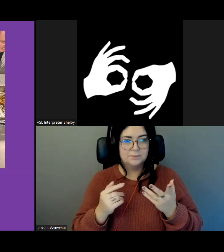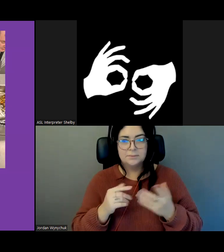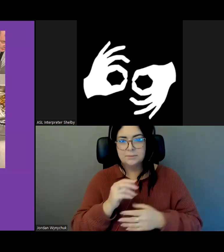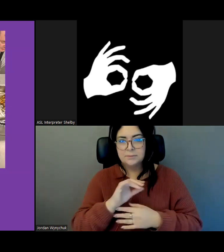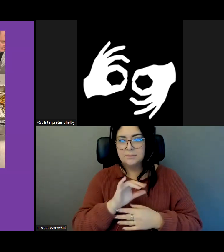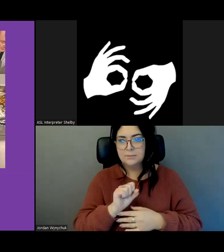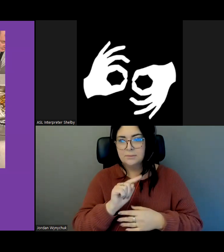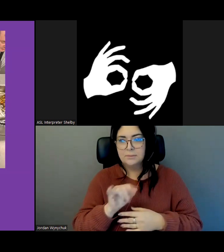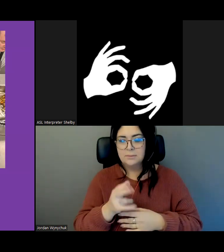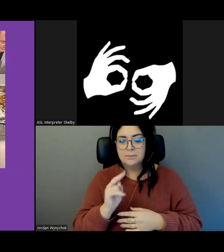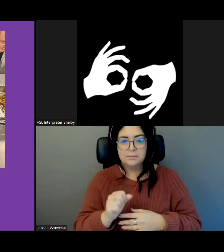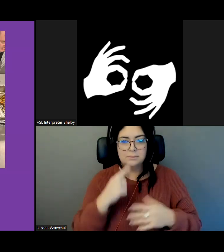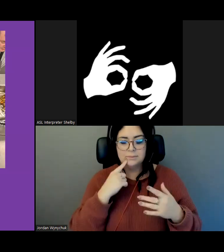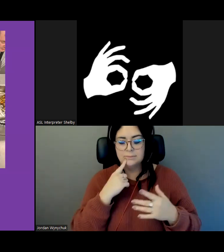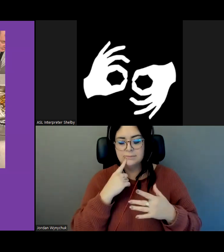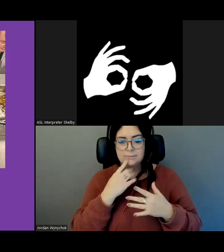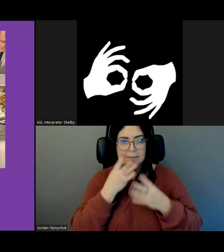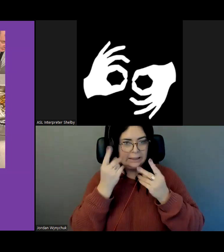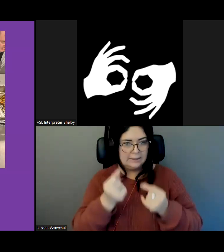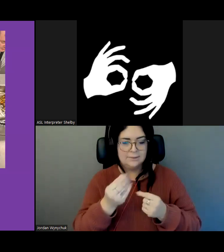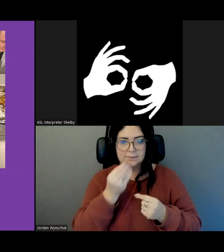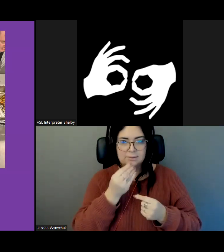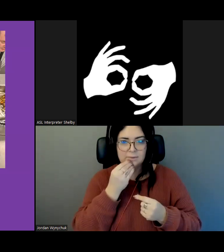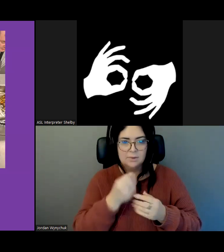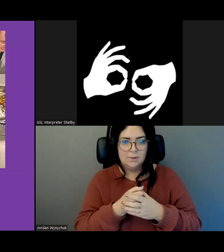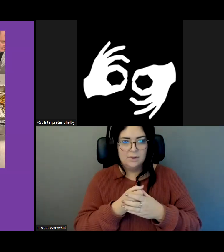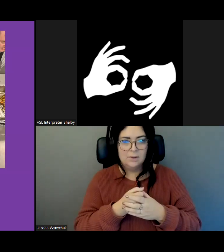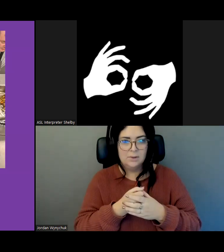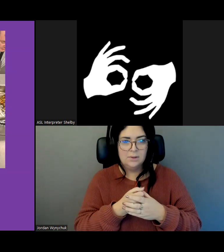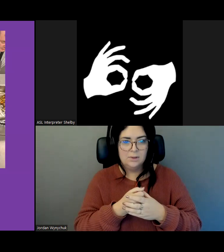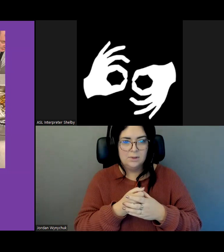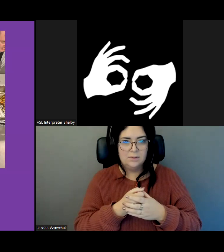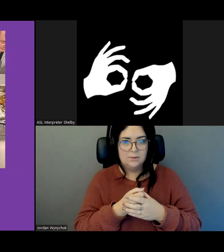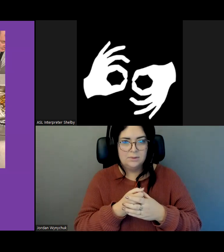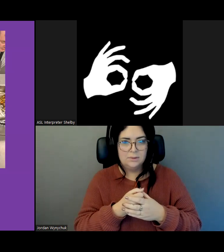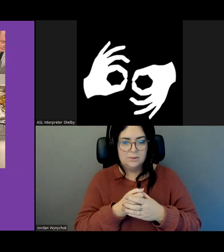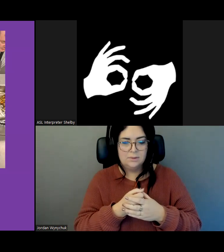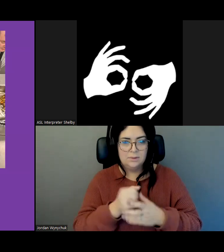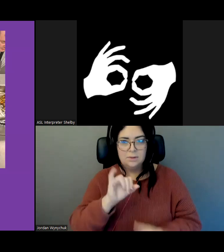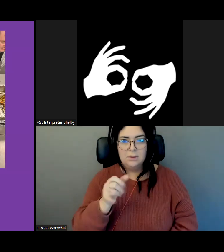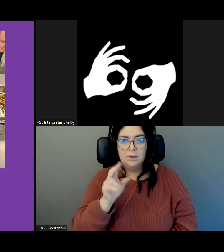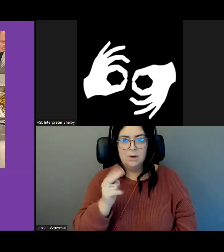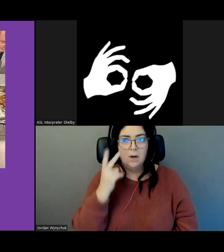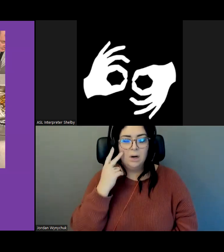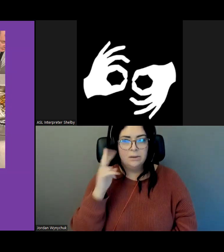beautiful food. And that's John there on the right,